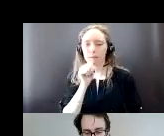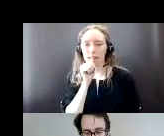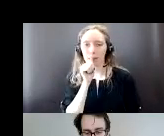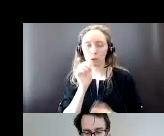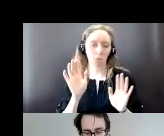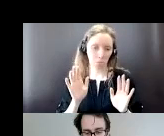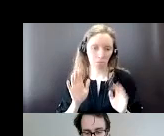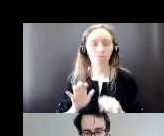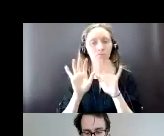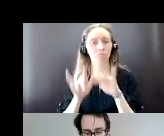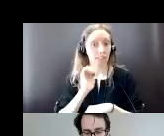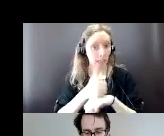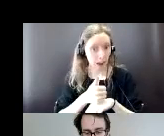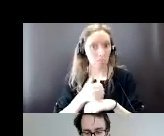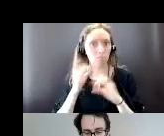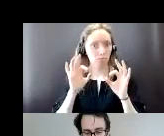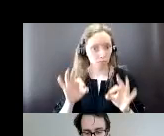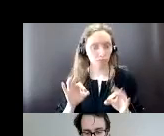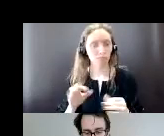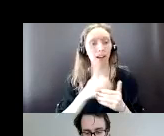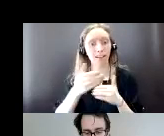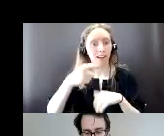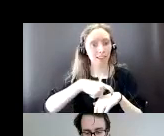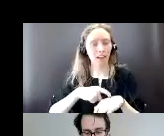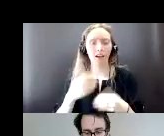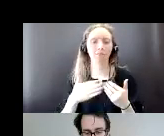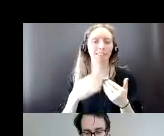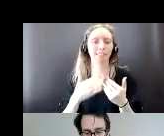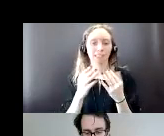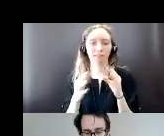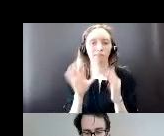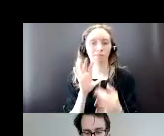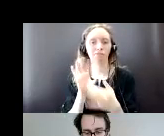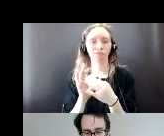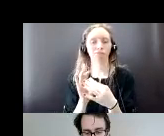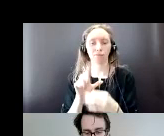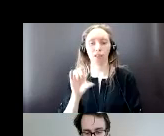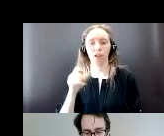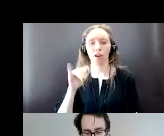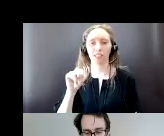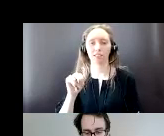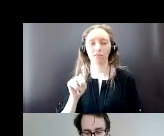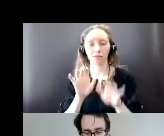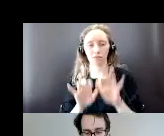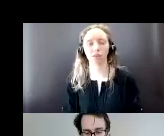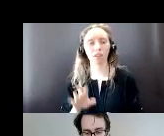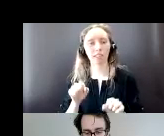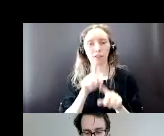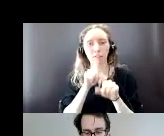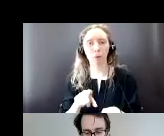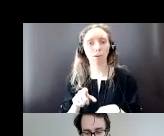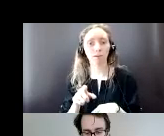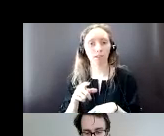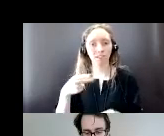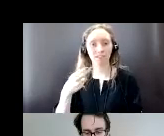password, you can reuse it to log in and report anything, from a phishing message to a phone call.